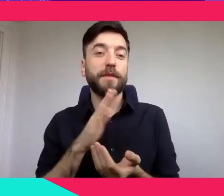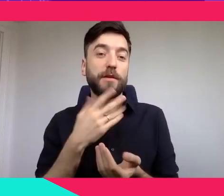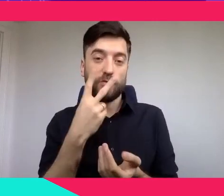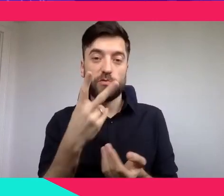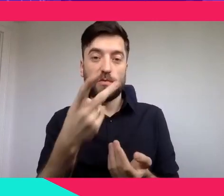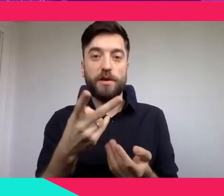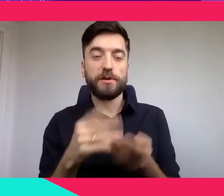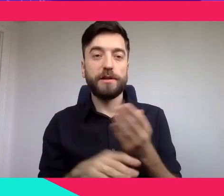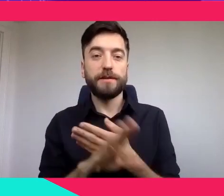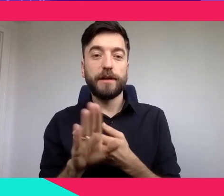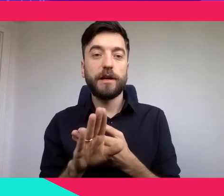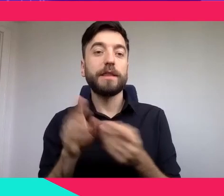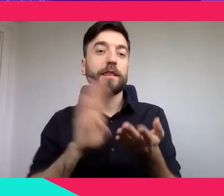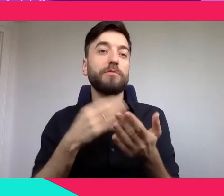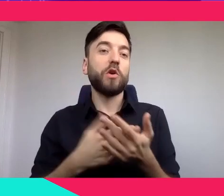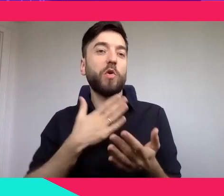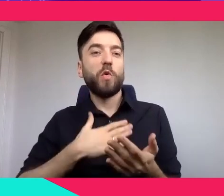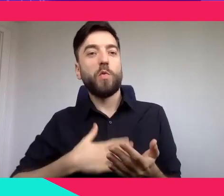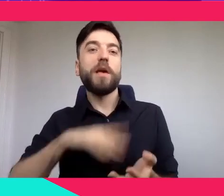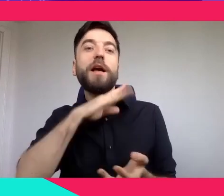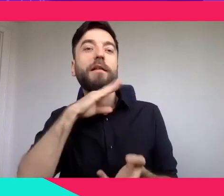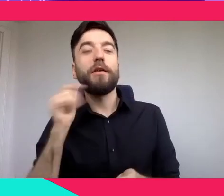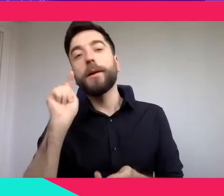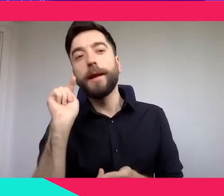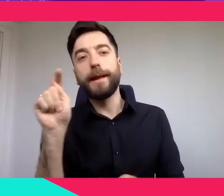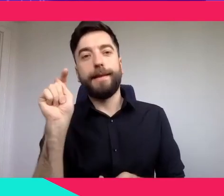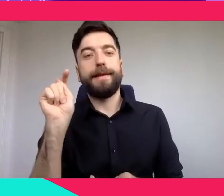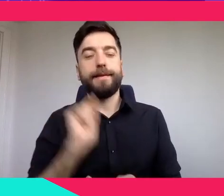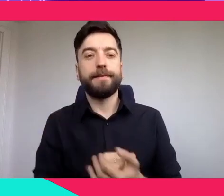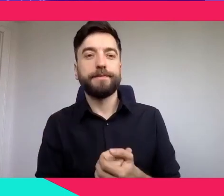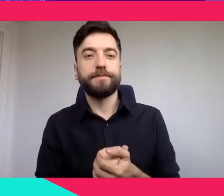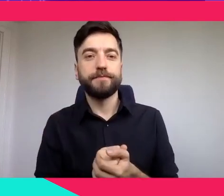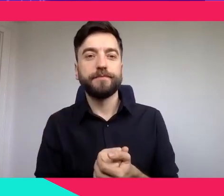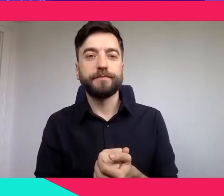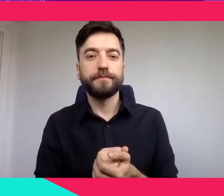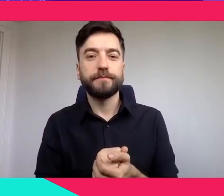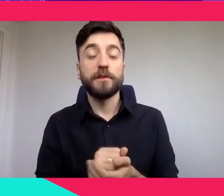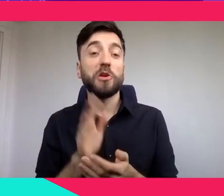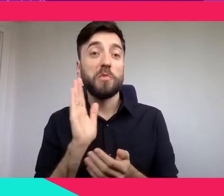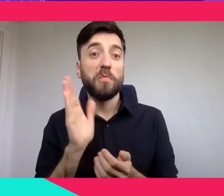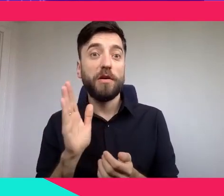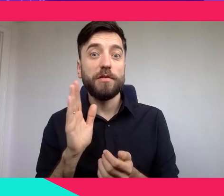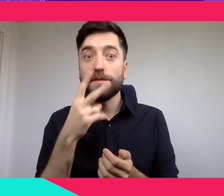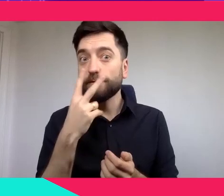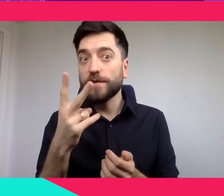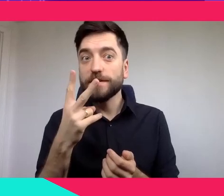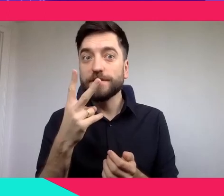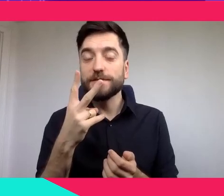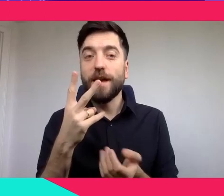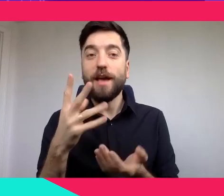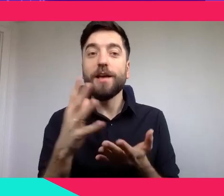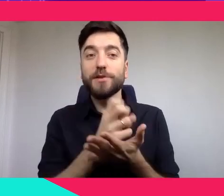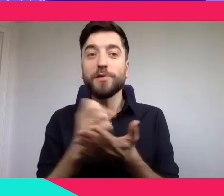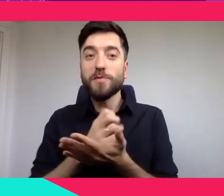and then you get artworks featuring that color. It's a very easy